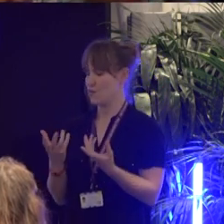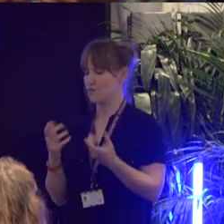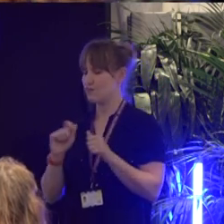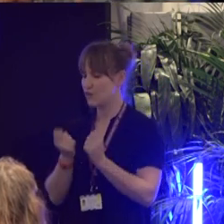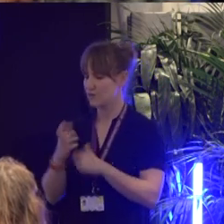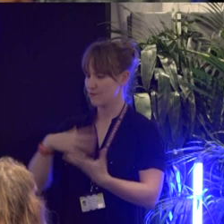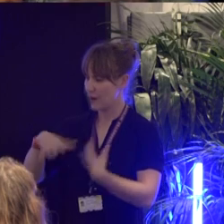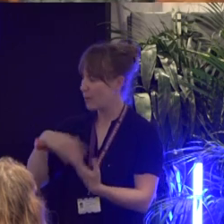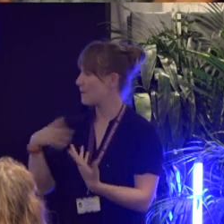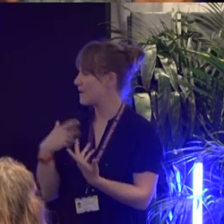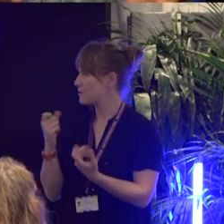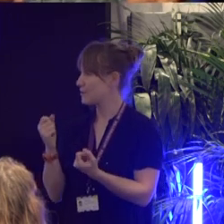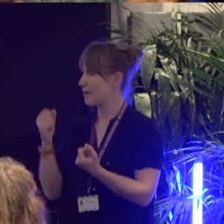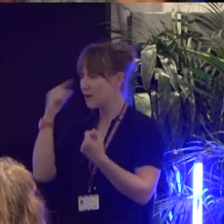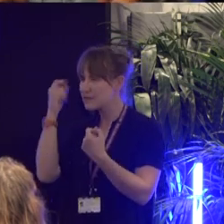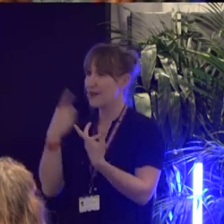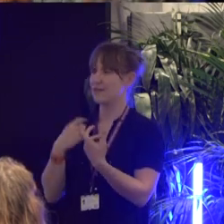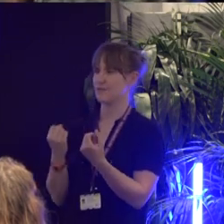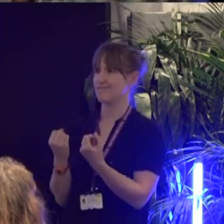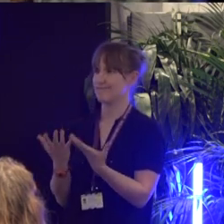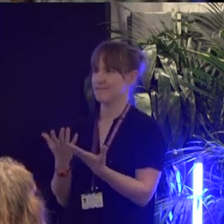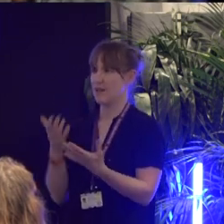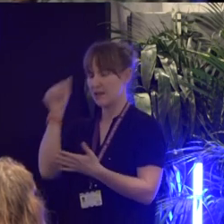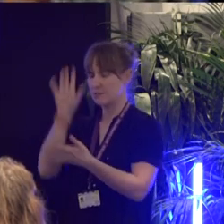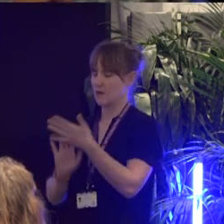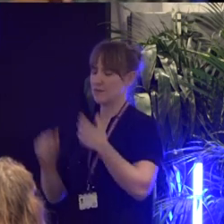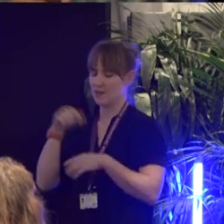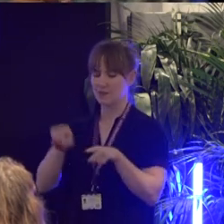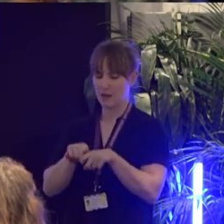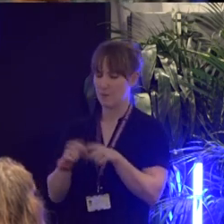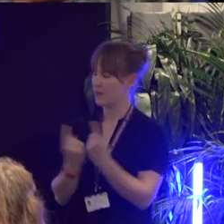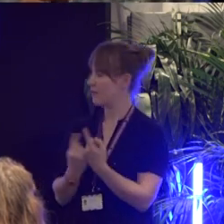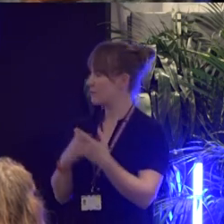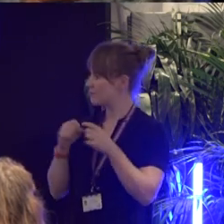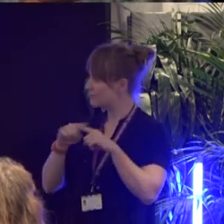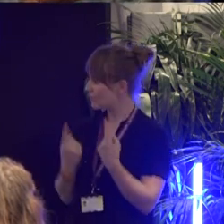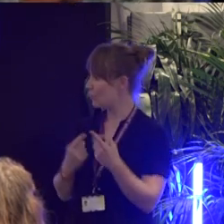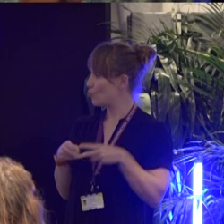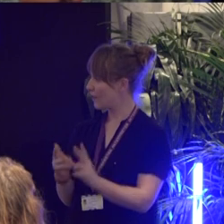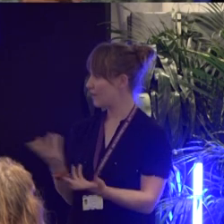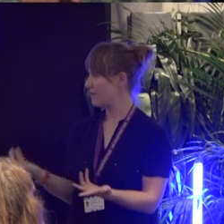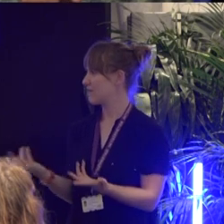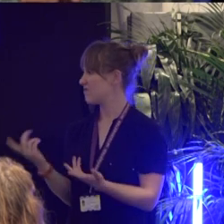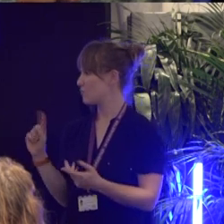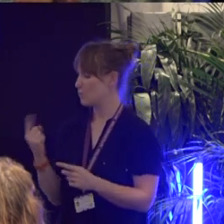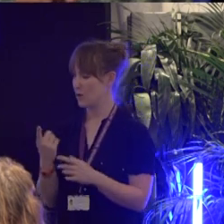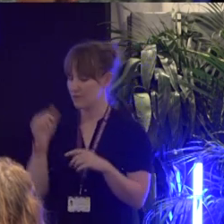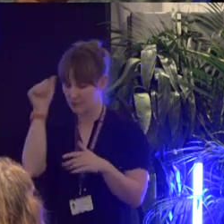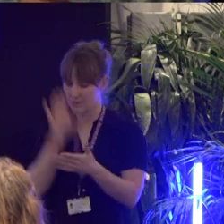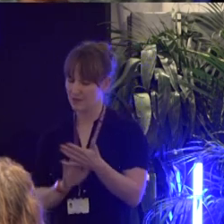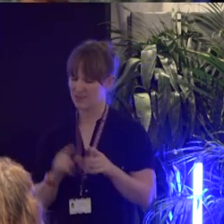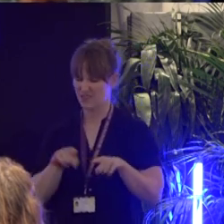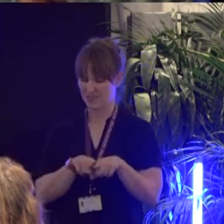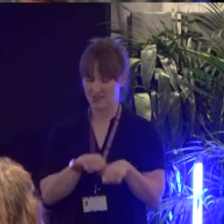order for you to receive it in a different way. So then, that same no one experience is ever actually the